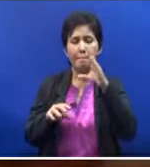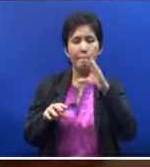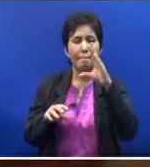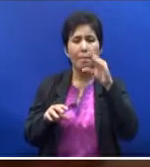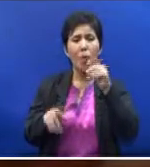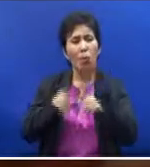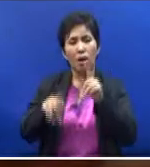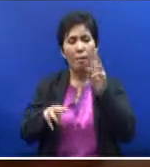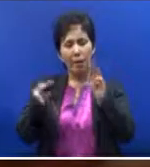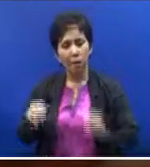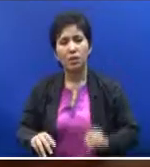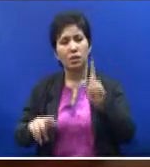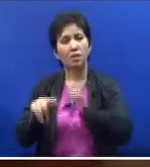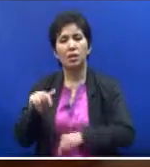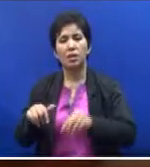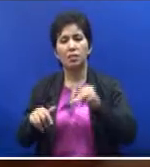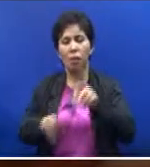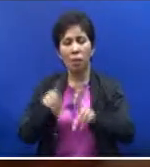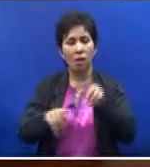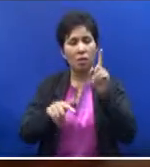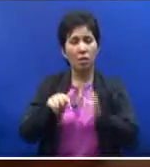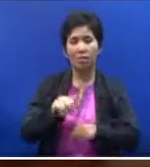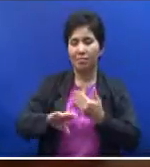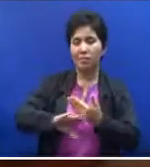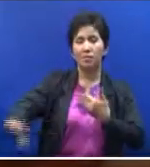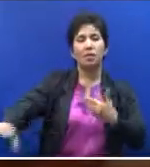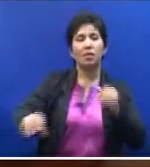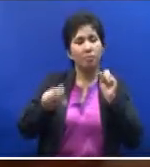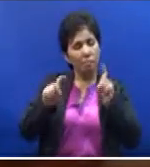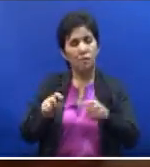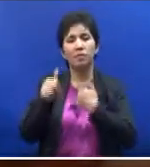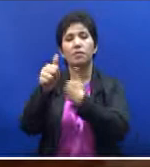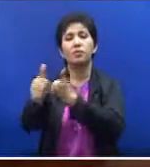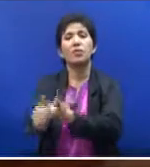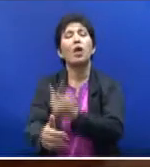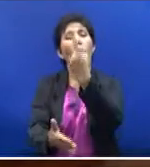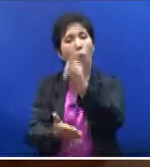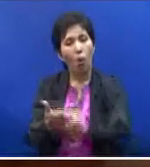alone in this world. In order for them to live in a society, they need to follow